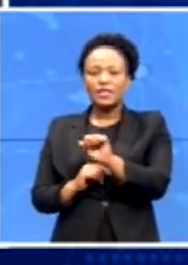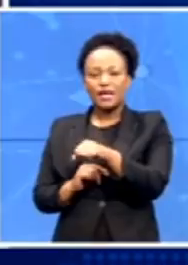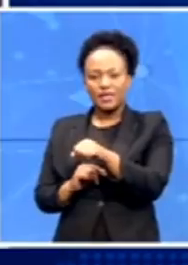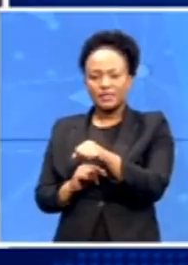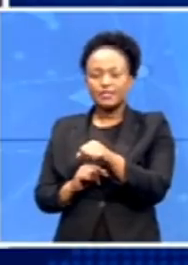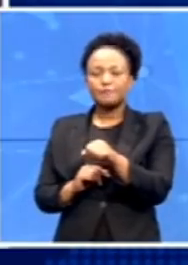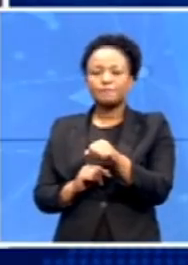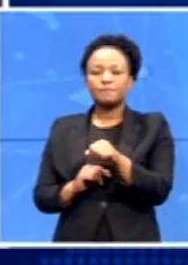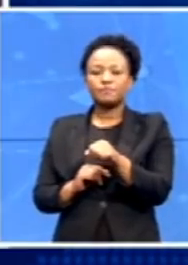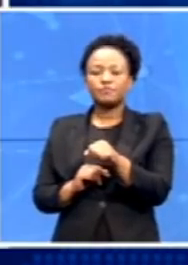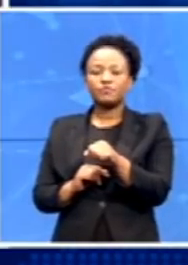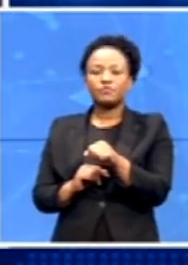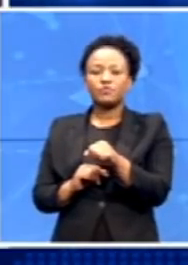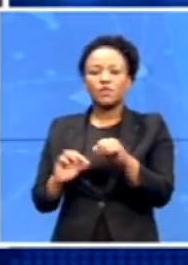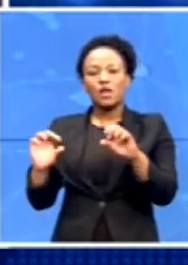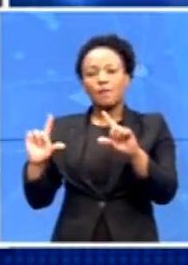8.2